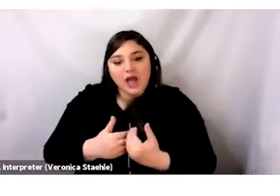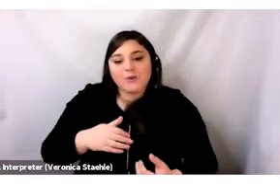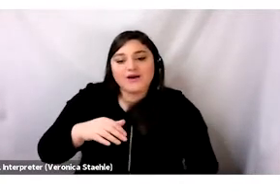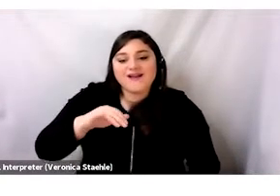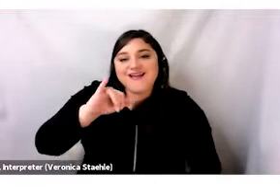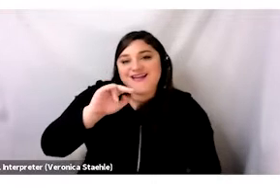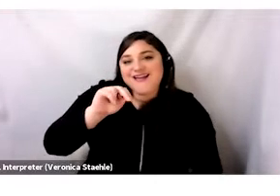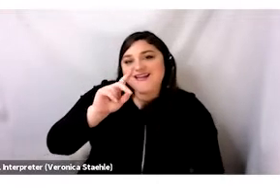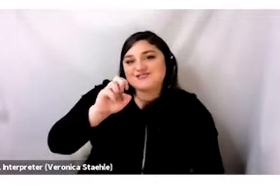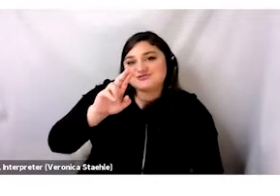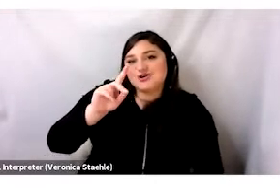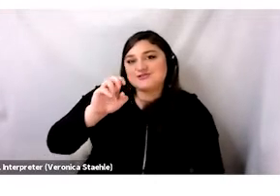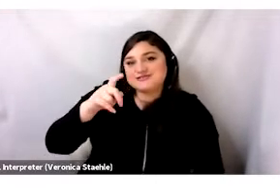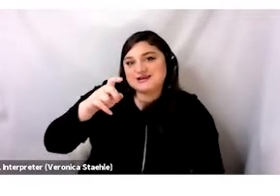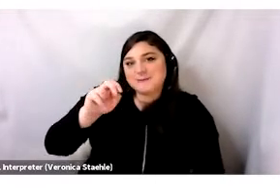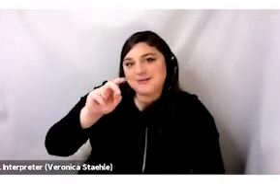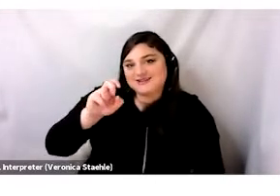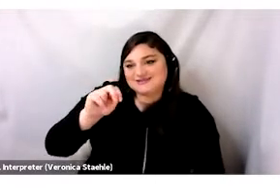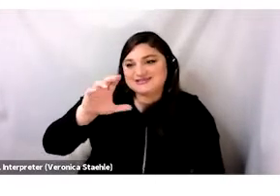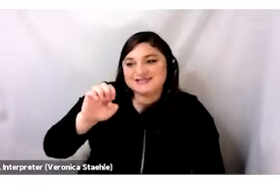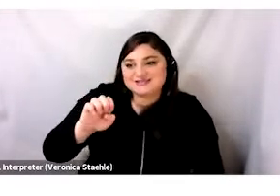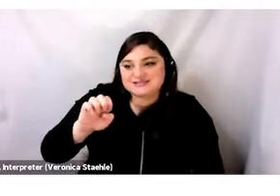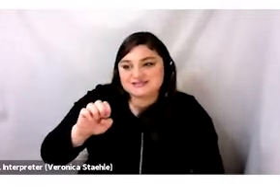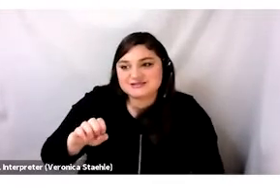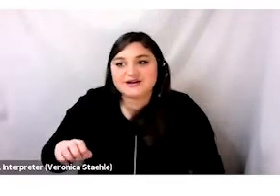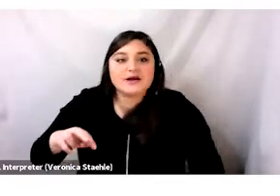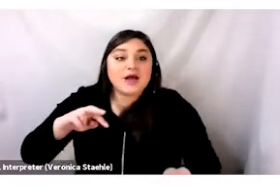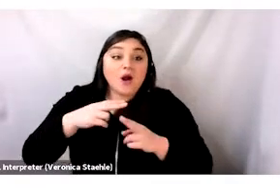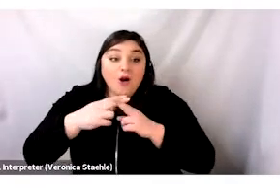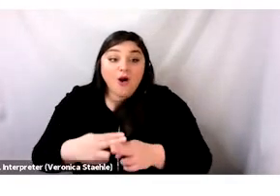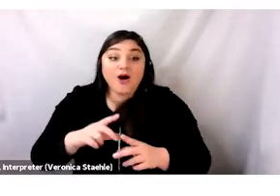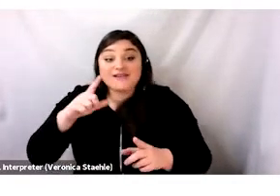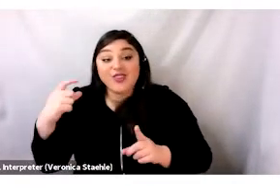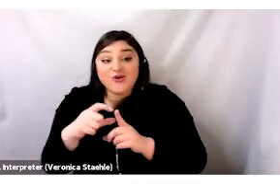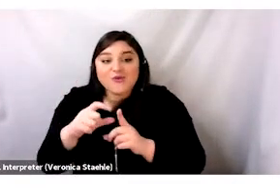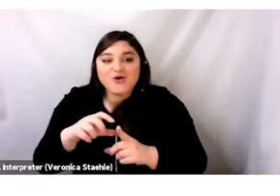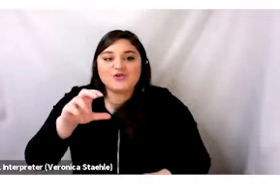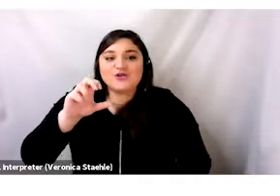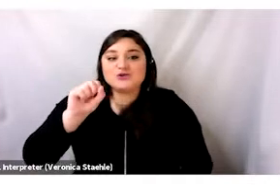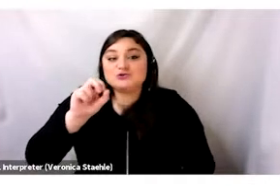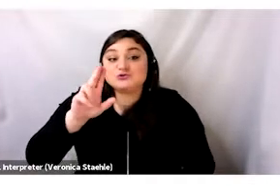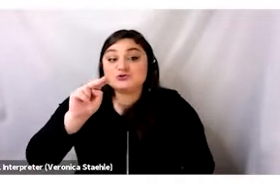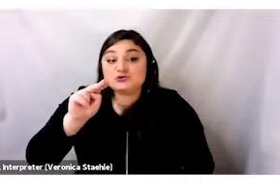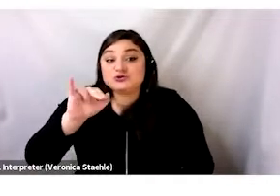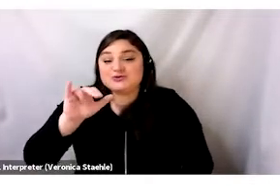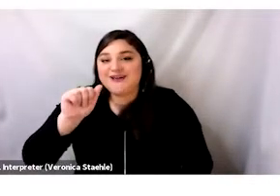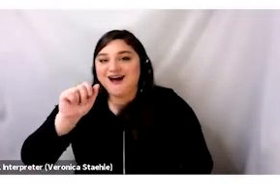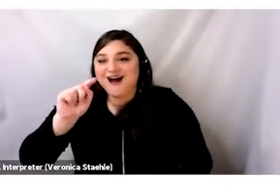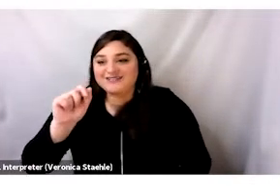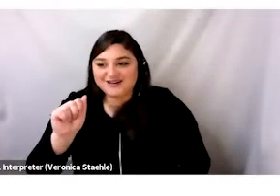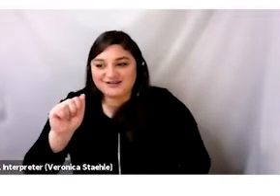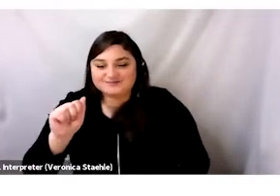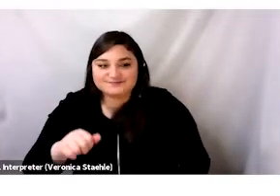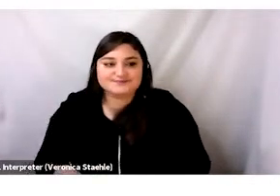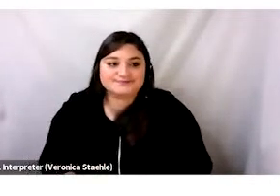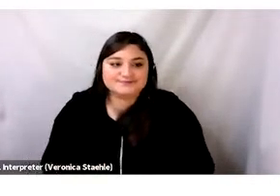or interdependence, also known as sunyata. Zen monk, author, and spiritual movement